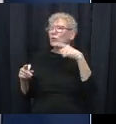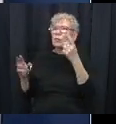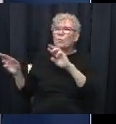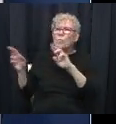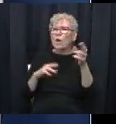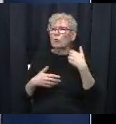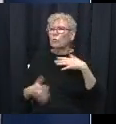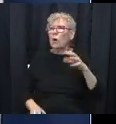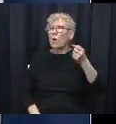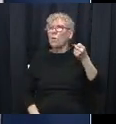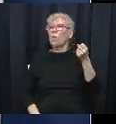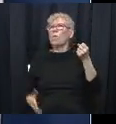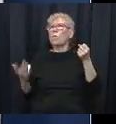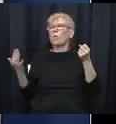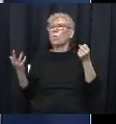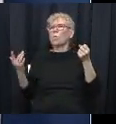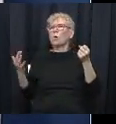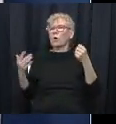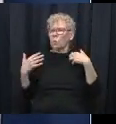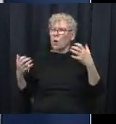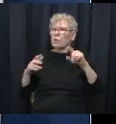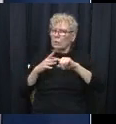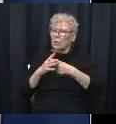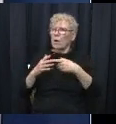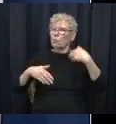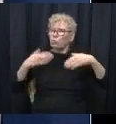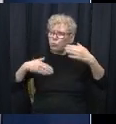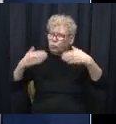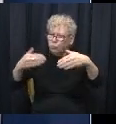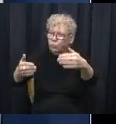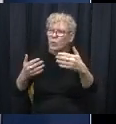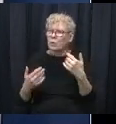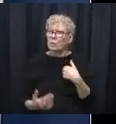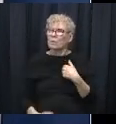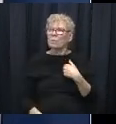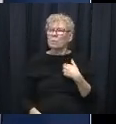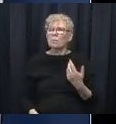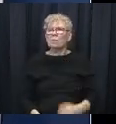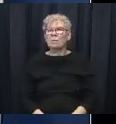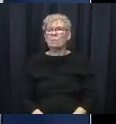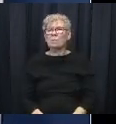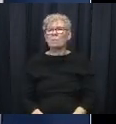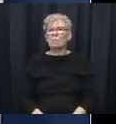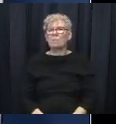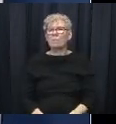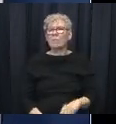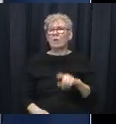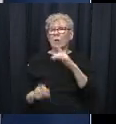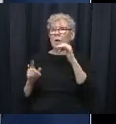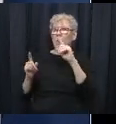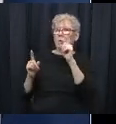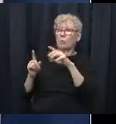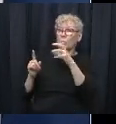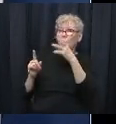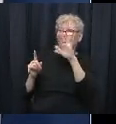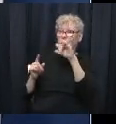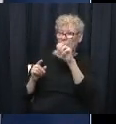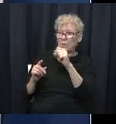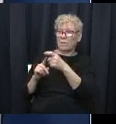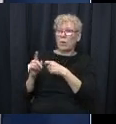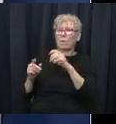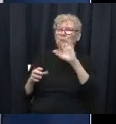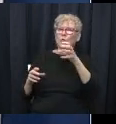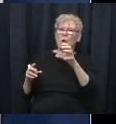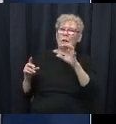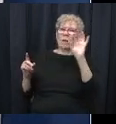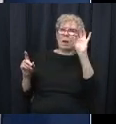Governor Chris Vanderveen with 9 News. I have two questions. One, hopefully it's going to be super simple at the beginning, and I'll ask it first. So